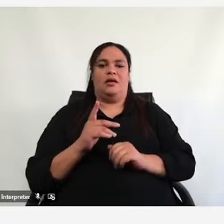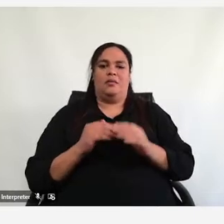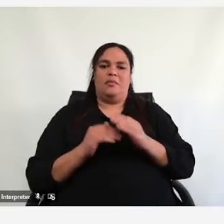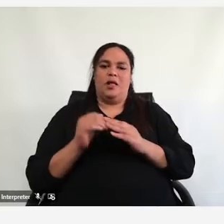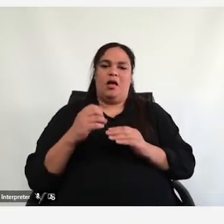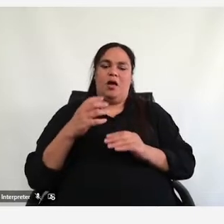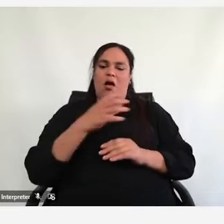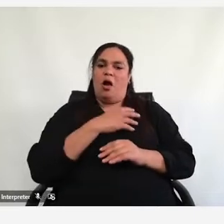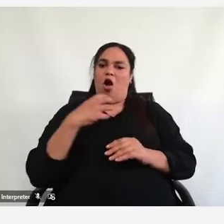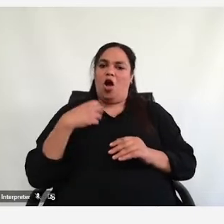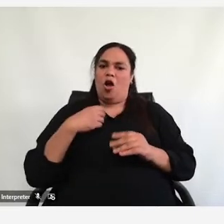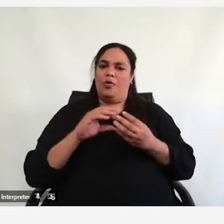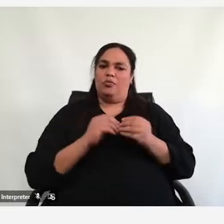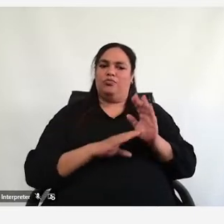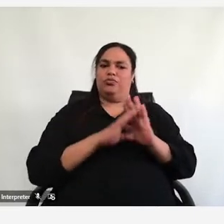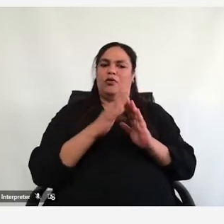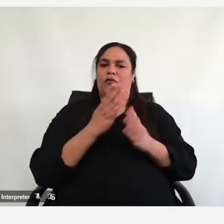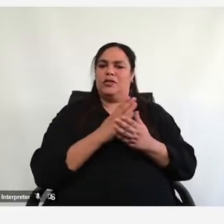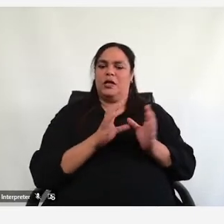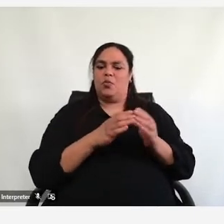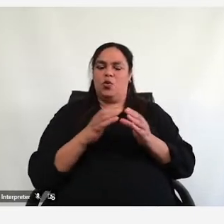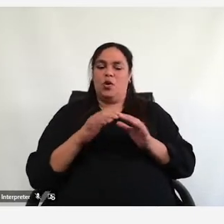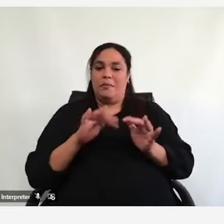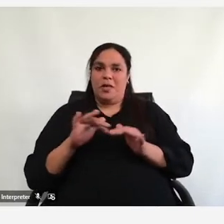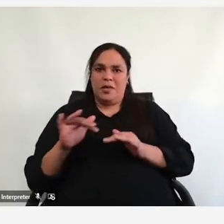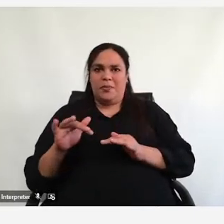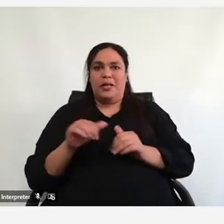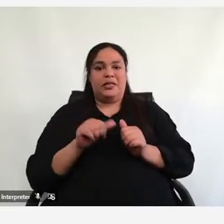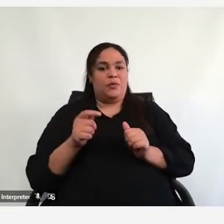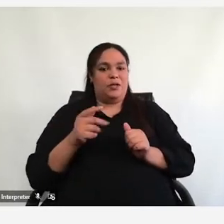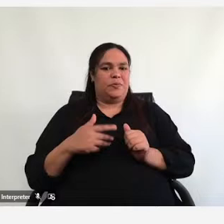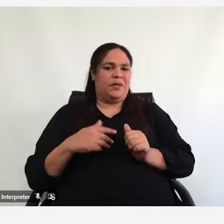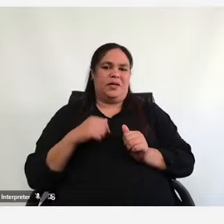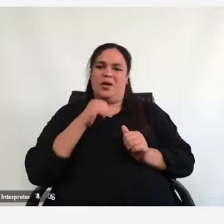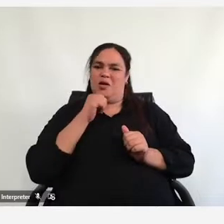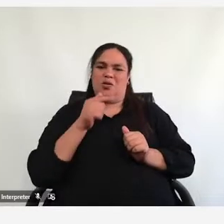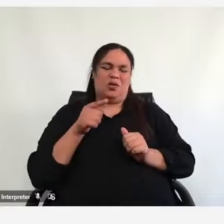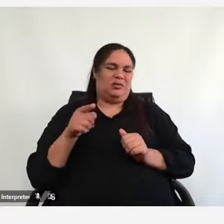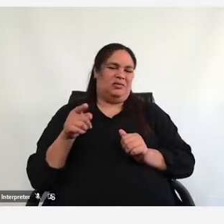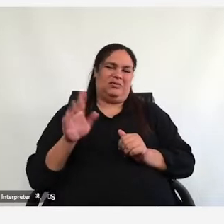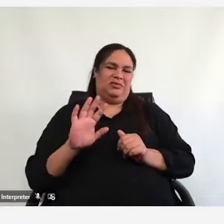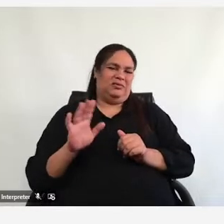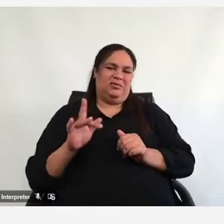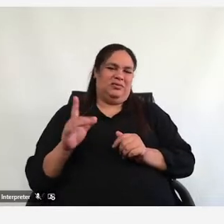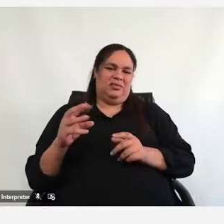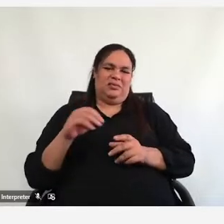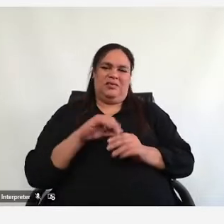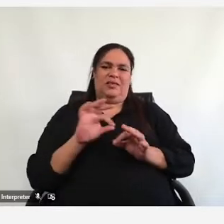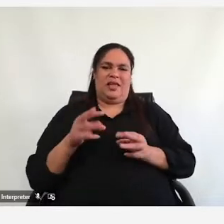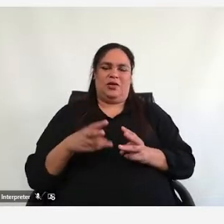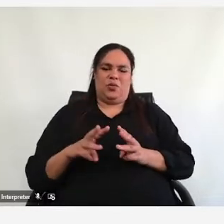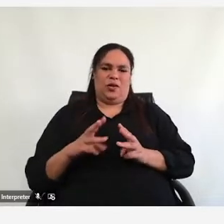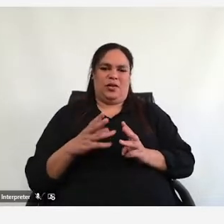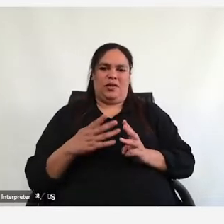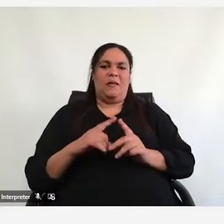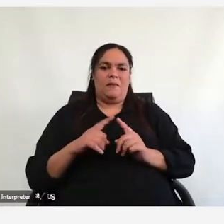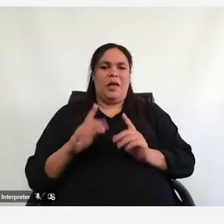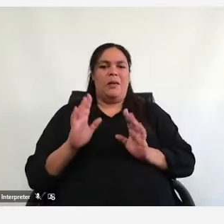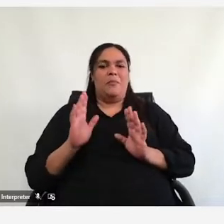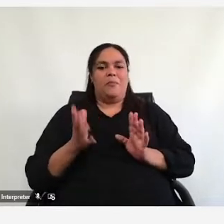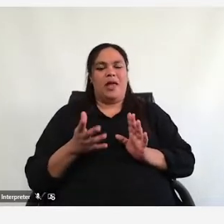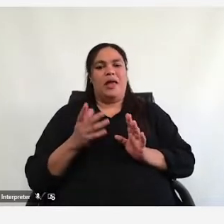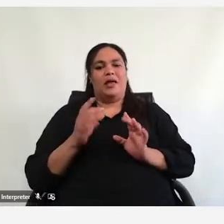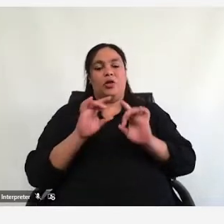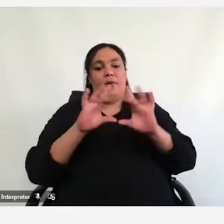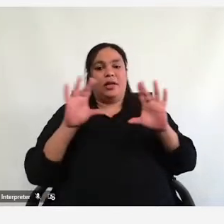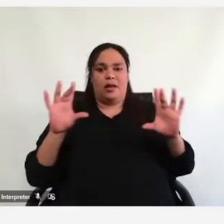army for certain groups of people, Deputy Speaker, I'm not going to endorse blasphemy in this regard. But just to be